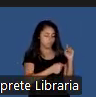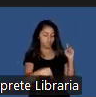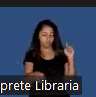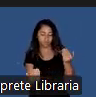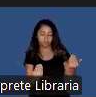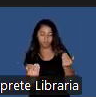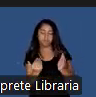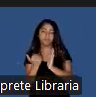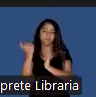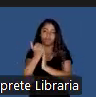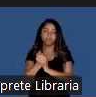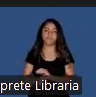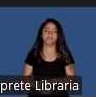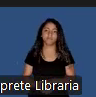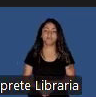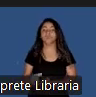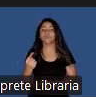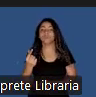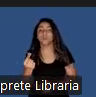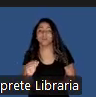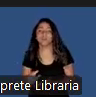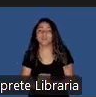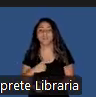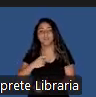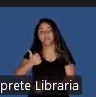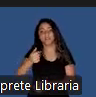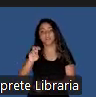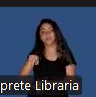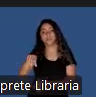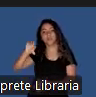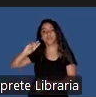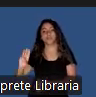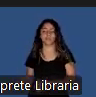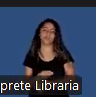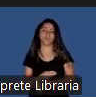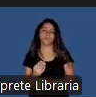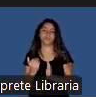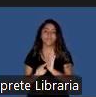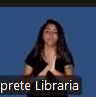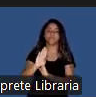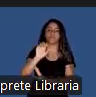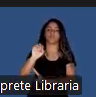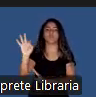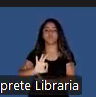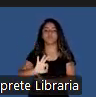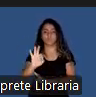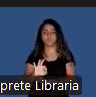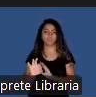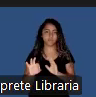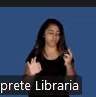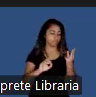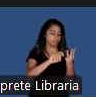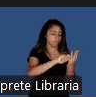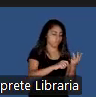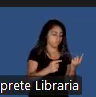last quarter. And financial services net revenue was 15.9 million. That's an 8% growth when compared